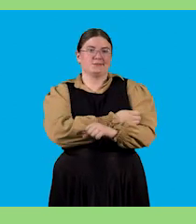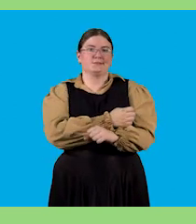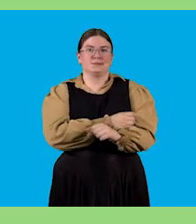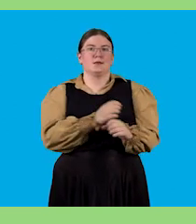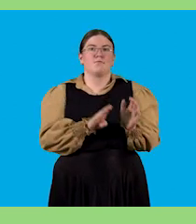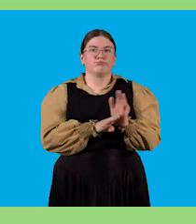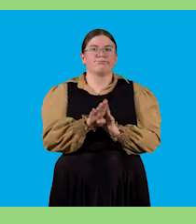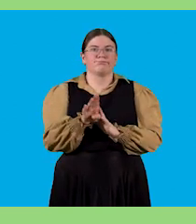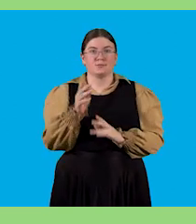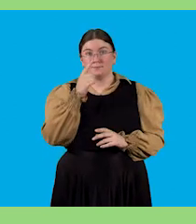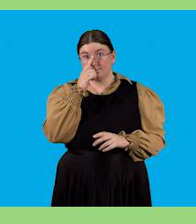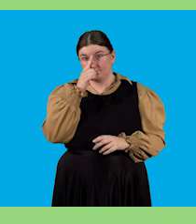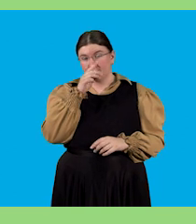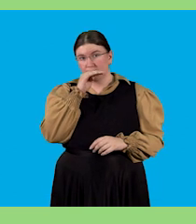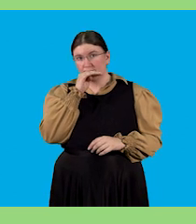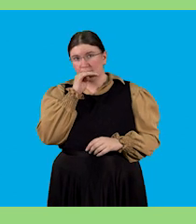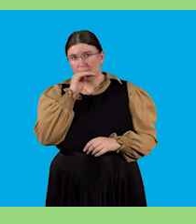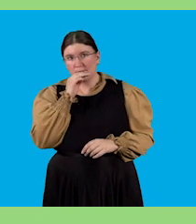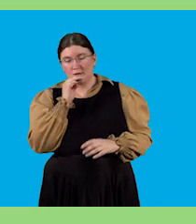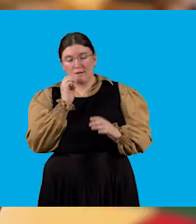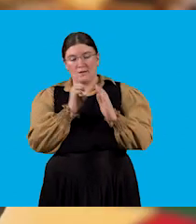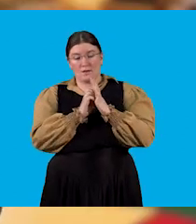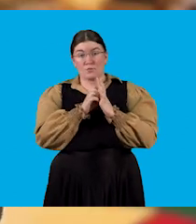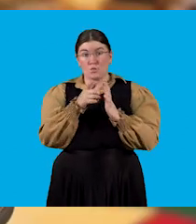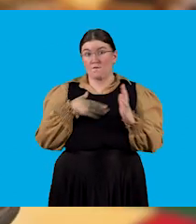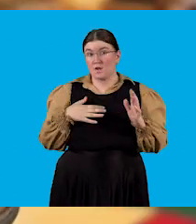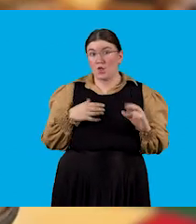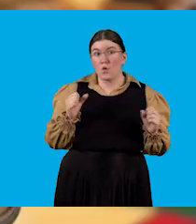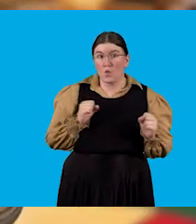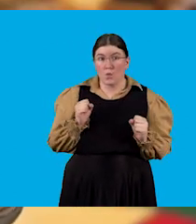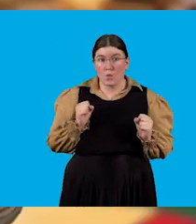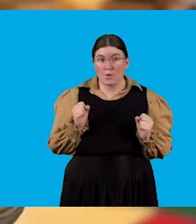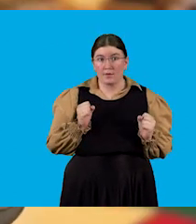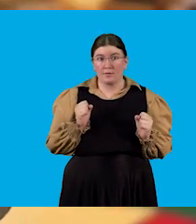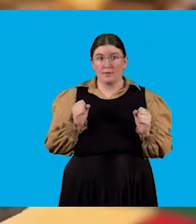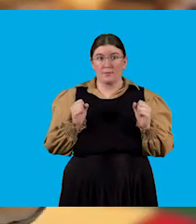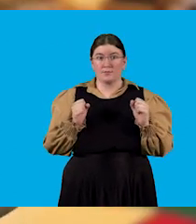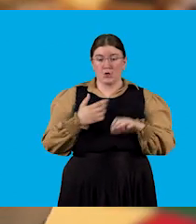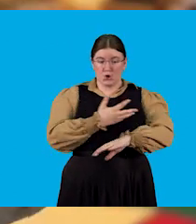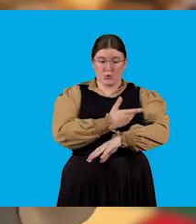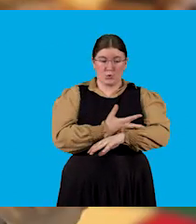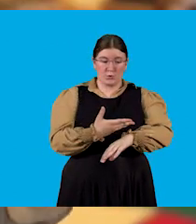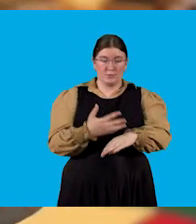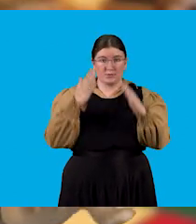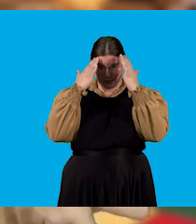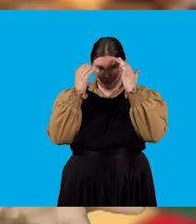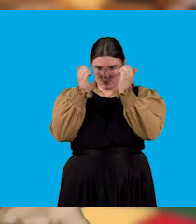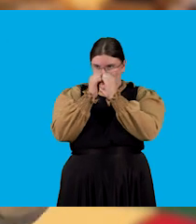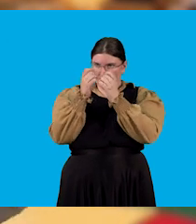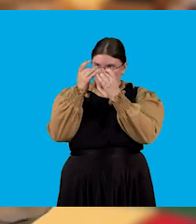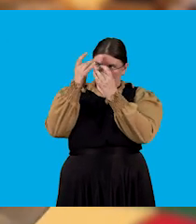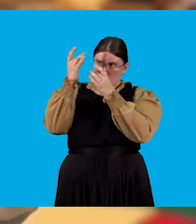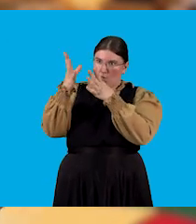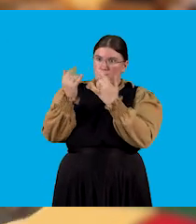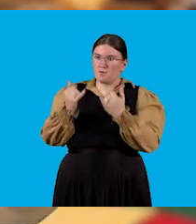Like for instance, there, if you are cold, your brain is basically, while your nerves are sending messages to the brain